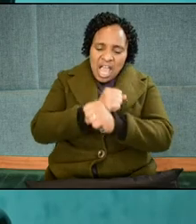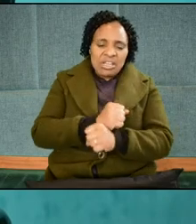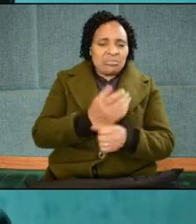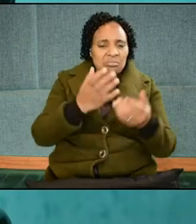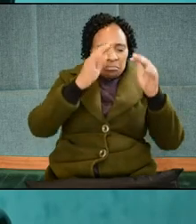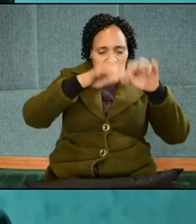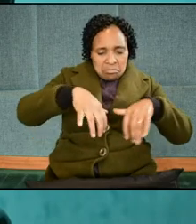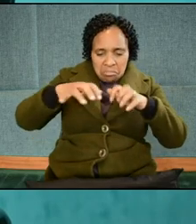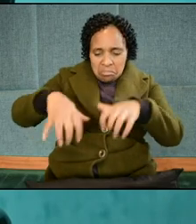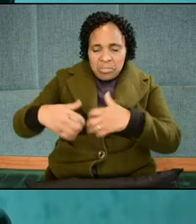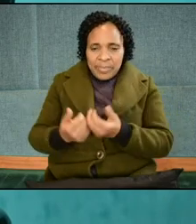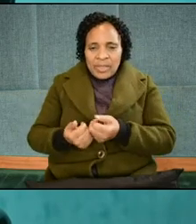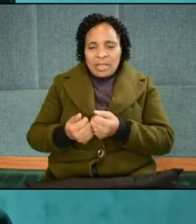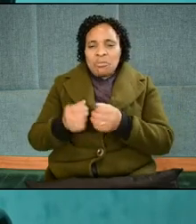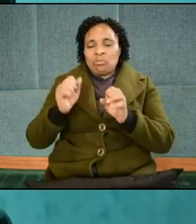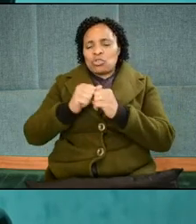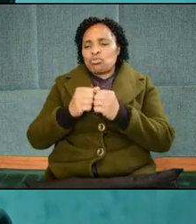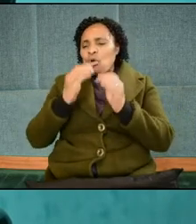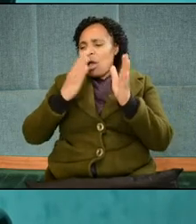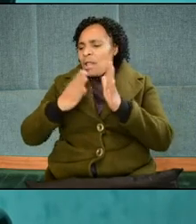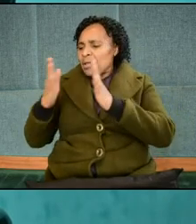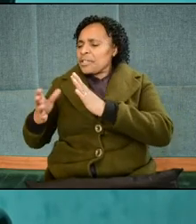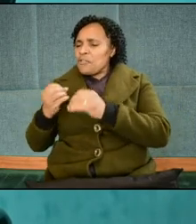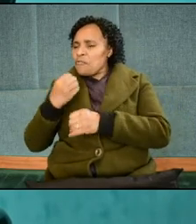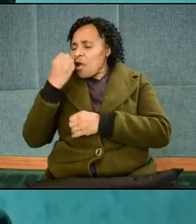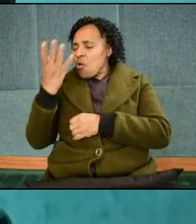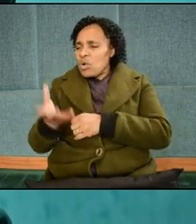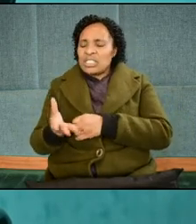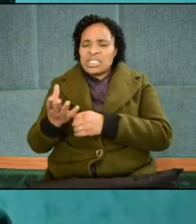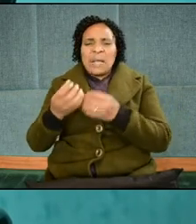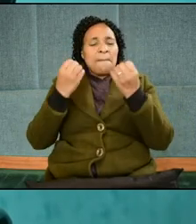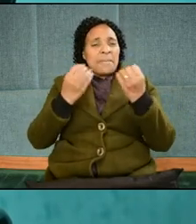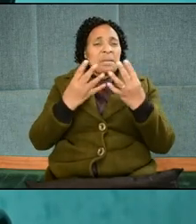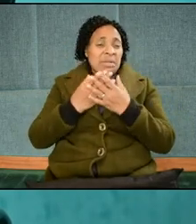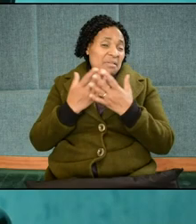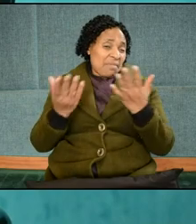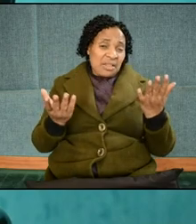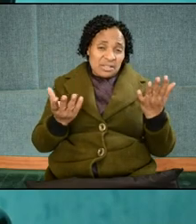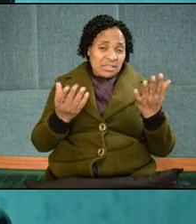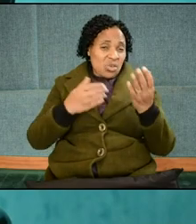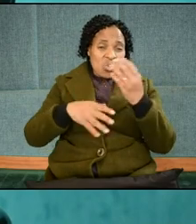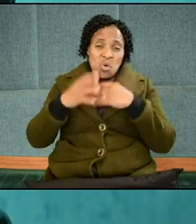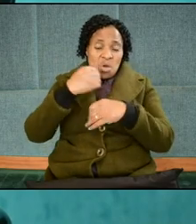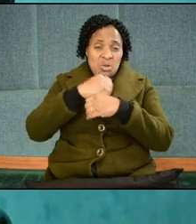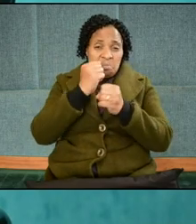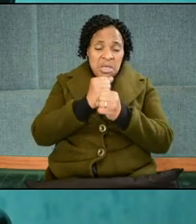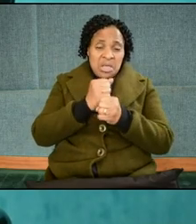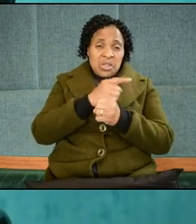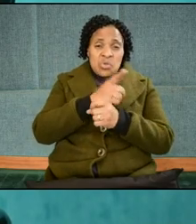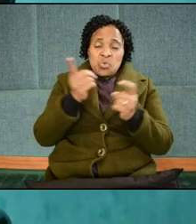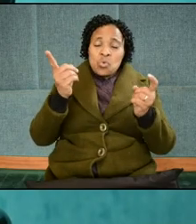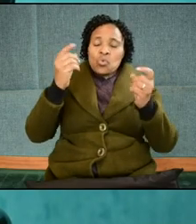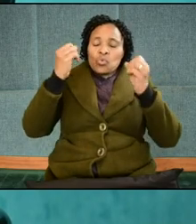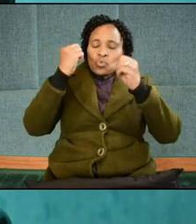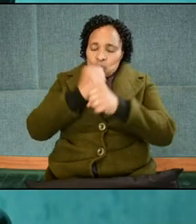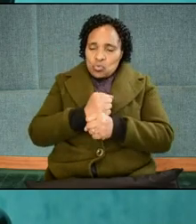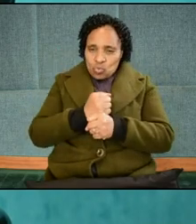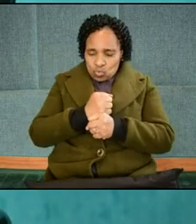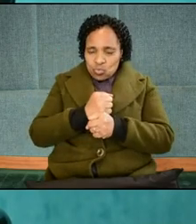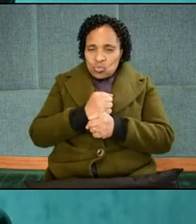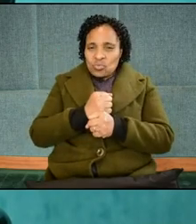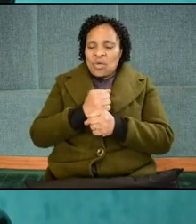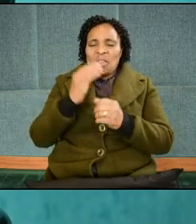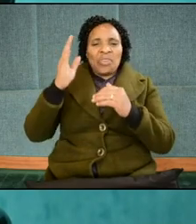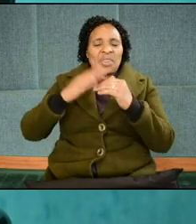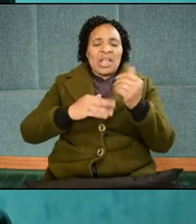could landscape. You could arrange flowers. Mm. There are so many things that God created that we can actually do